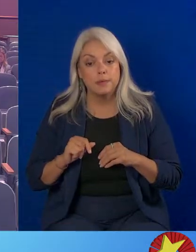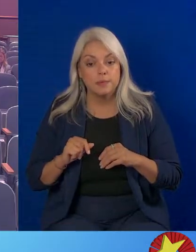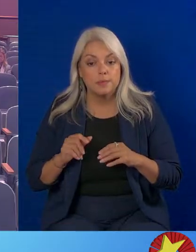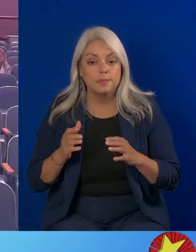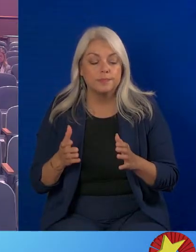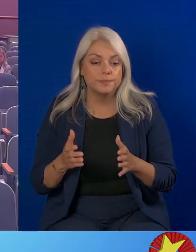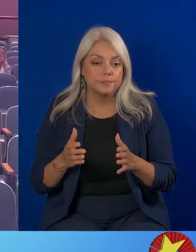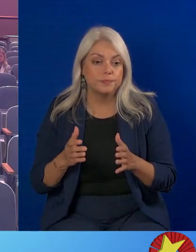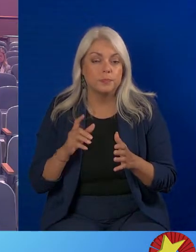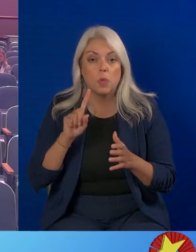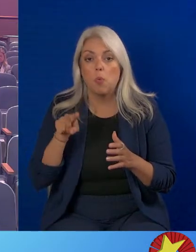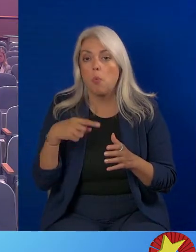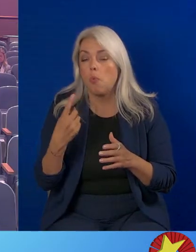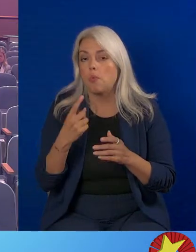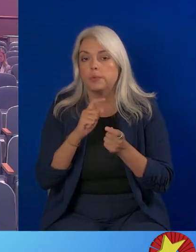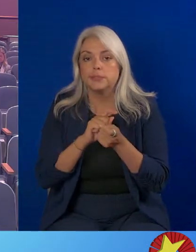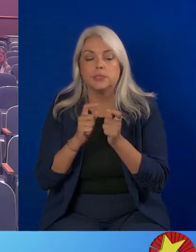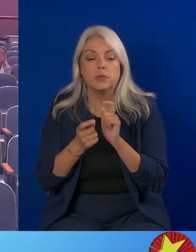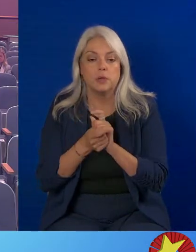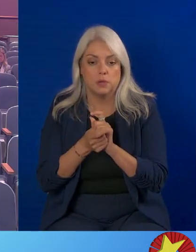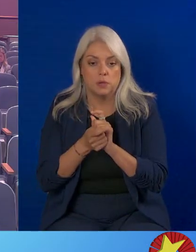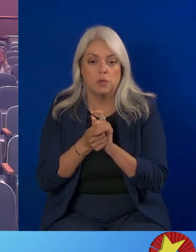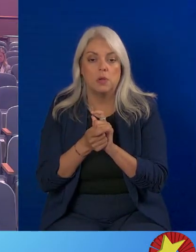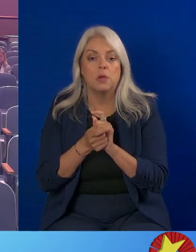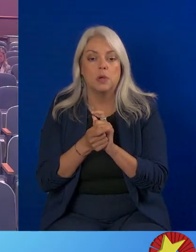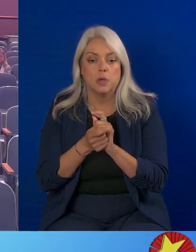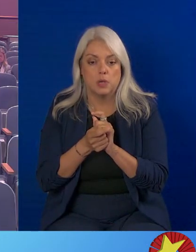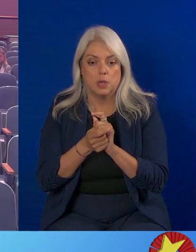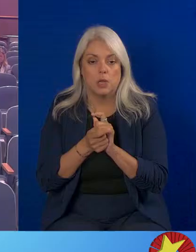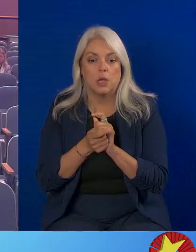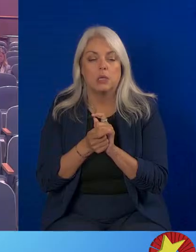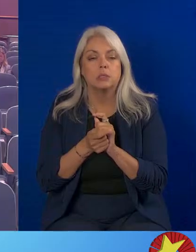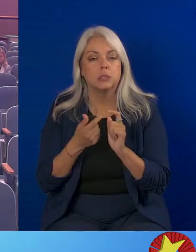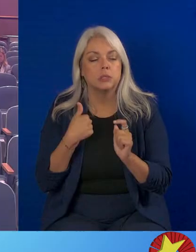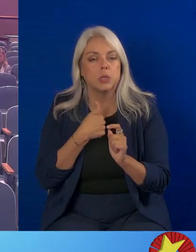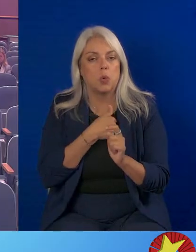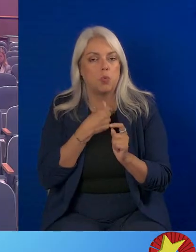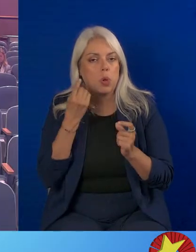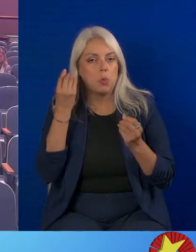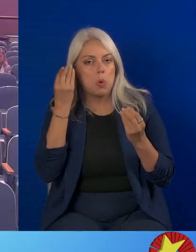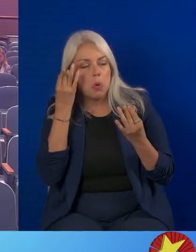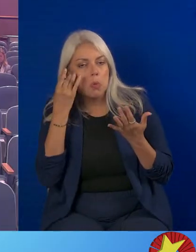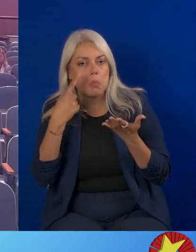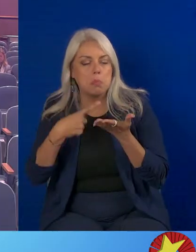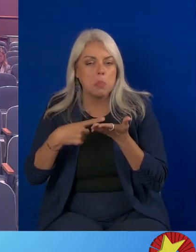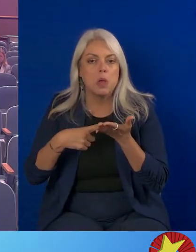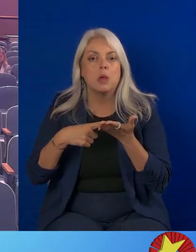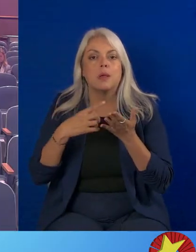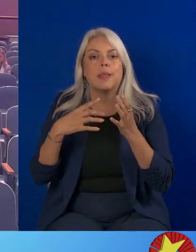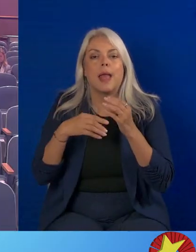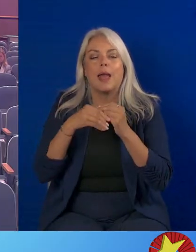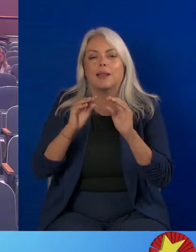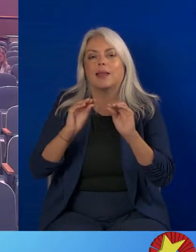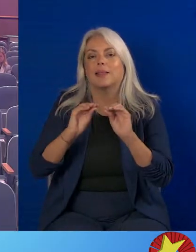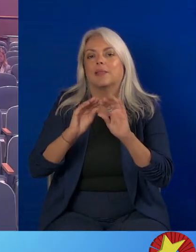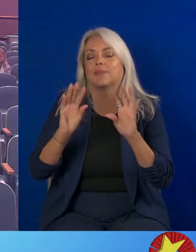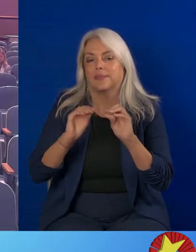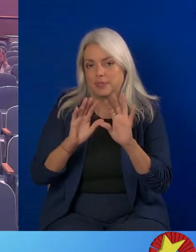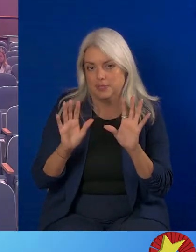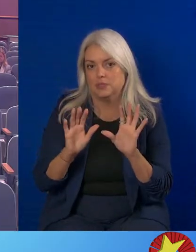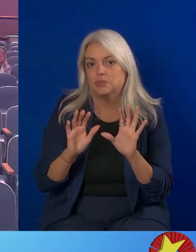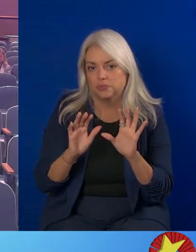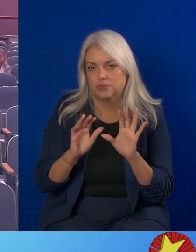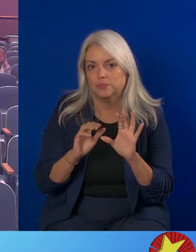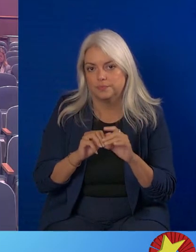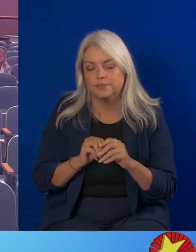the only change that we were originally contemplating is just adding clarification